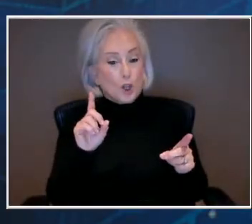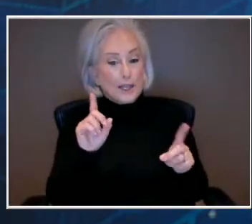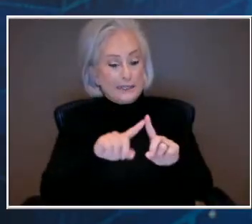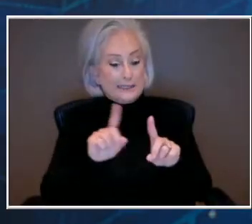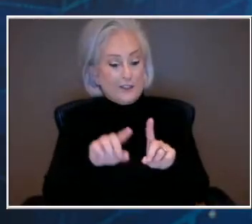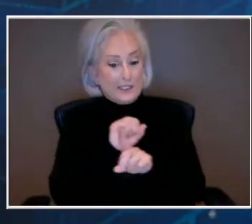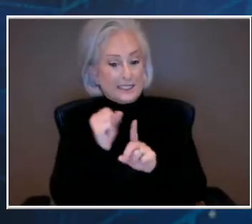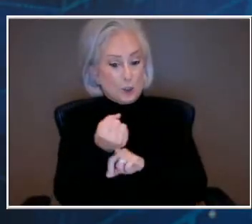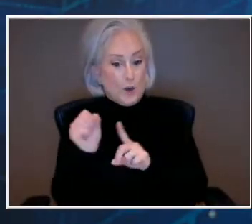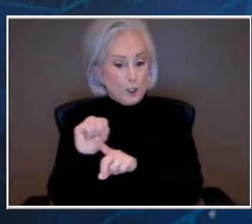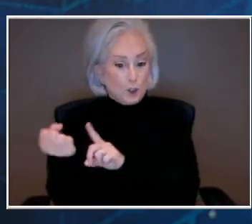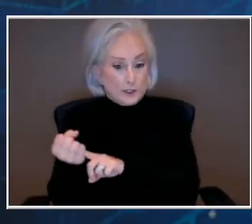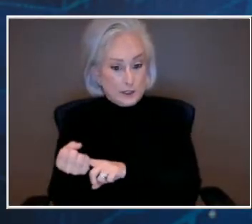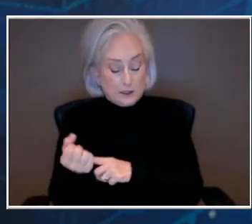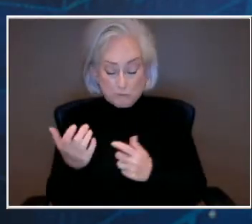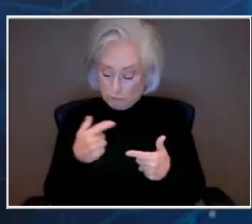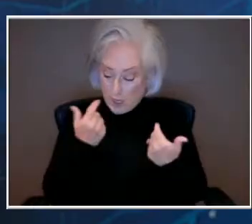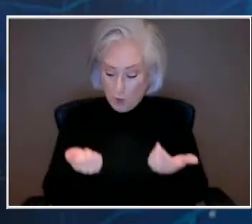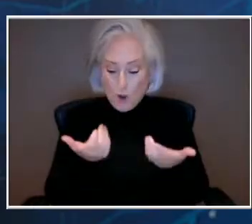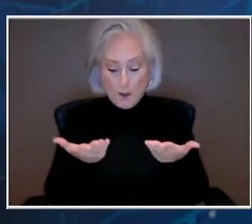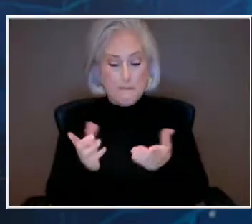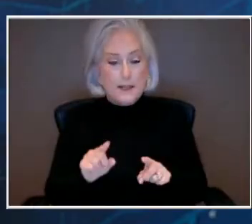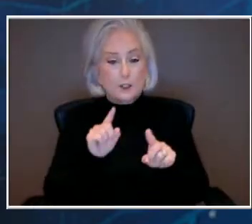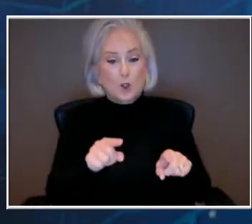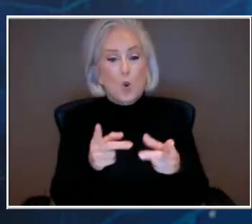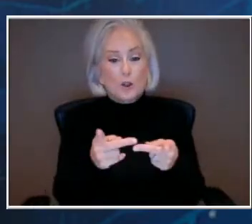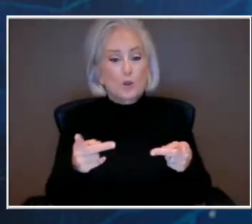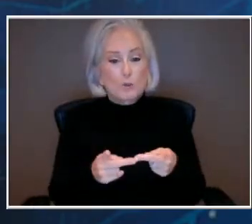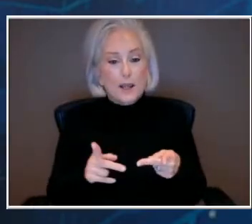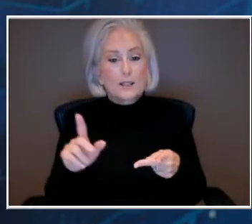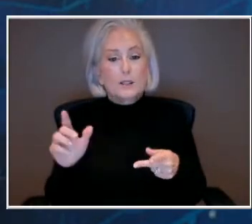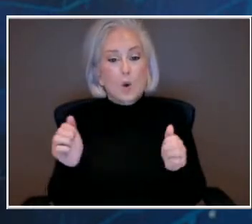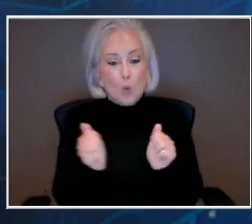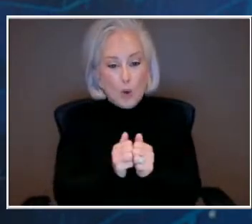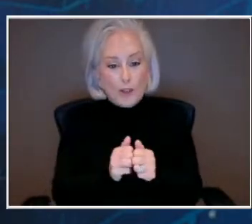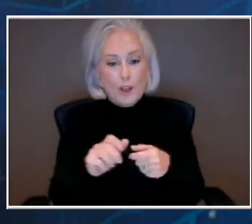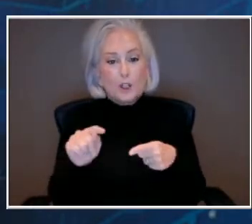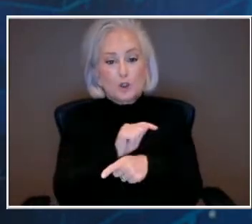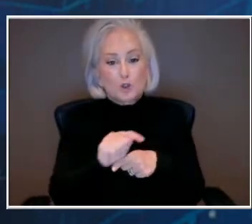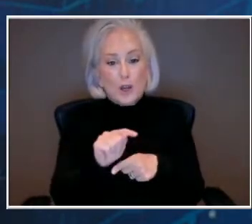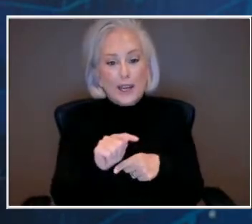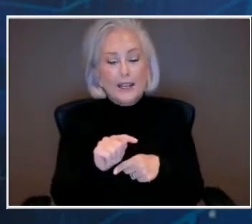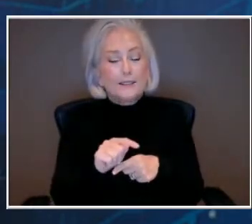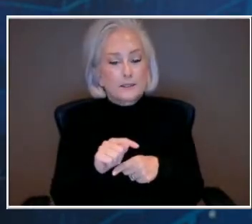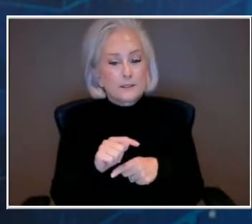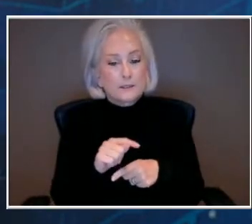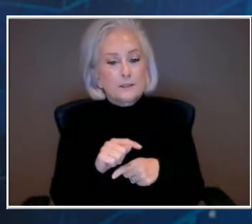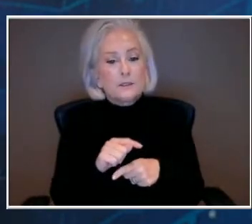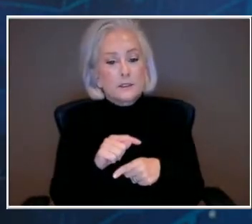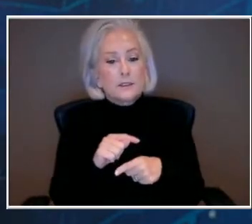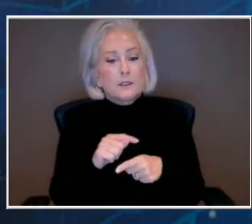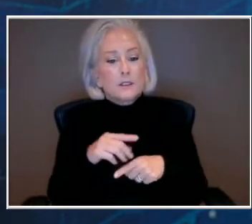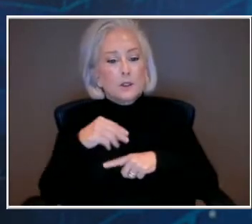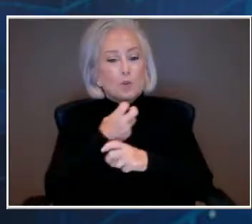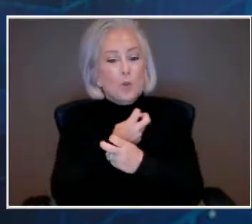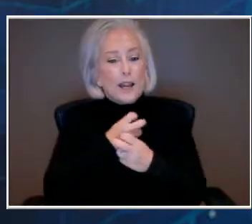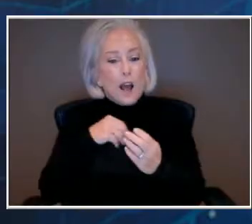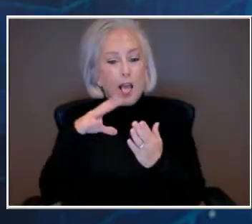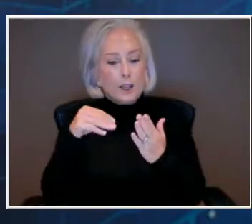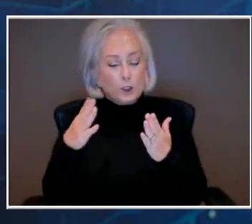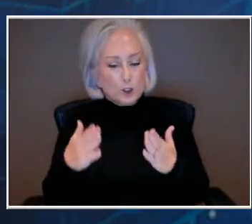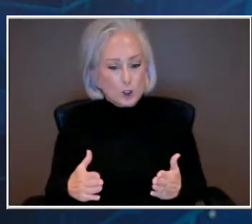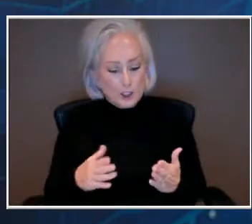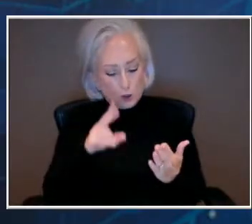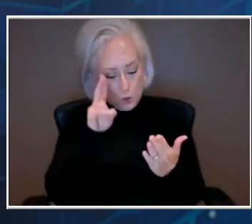facility that has, you know, trained radiologists reading your mammograms, that has 3D technology, so that you're getting the